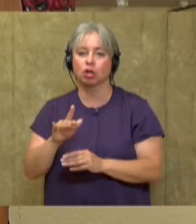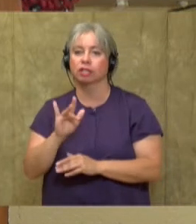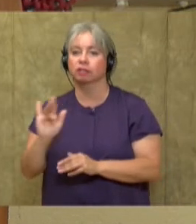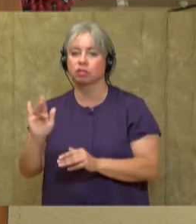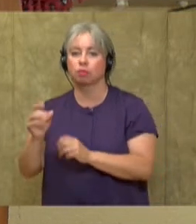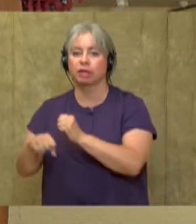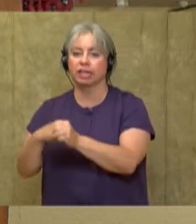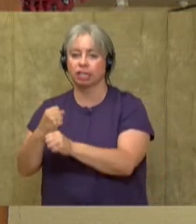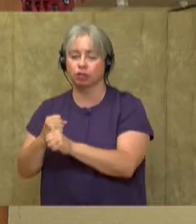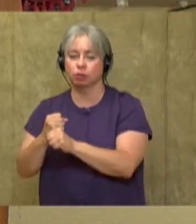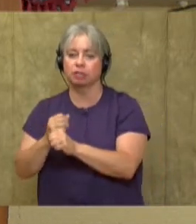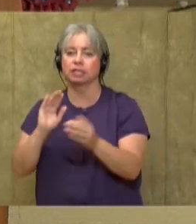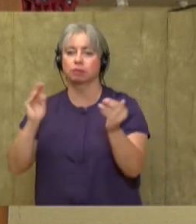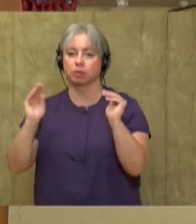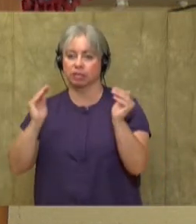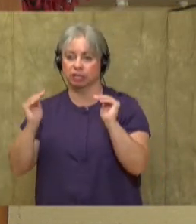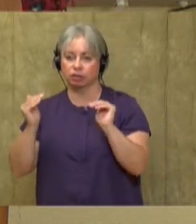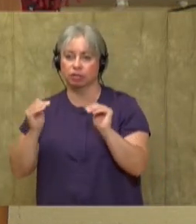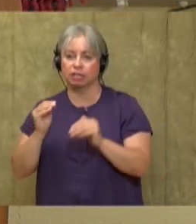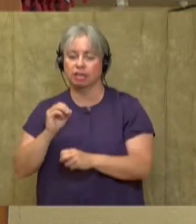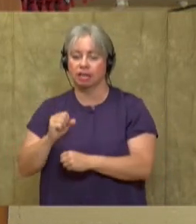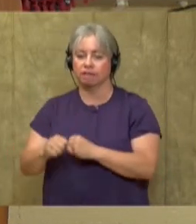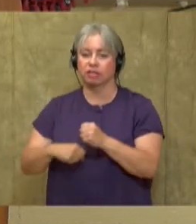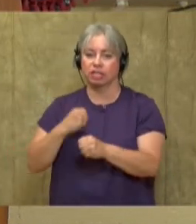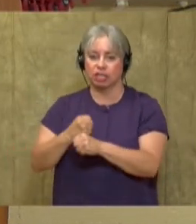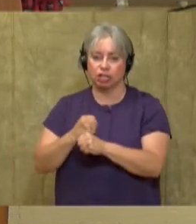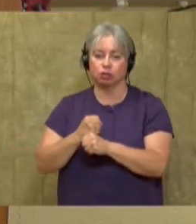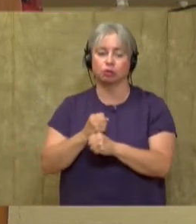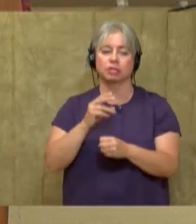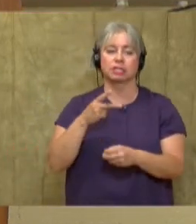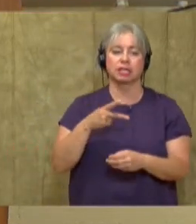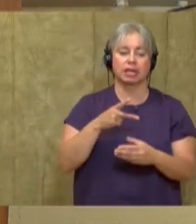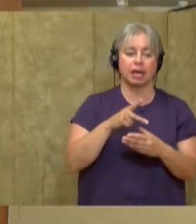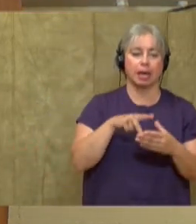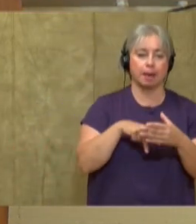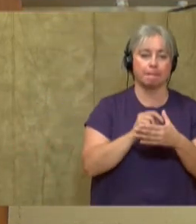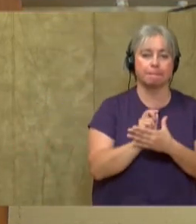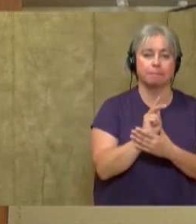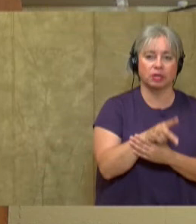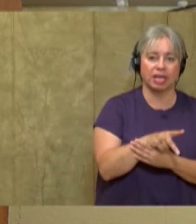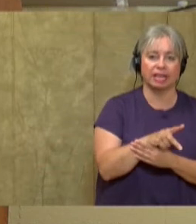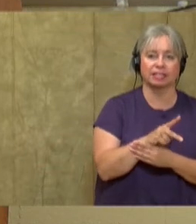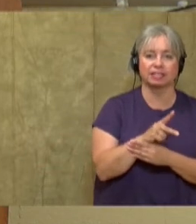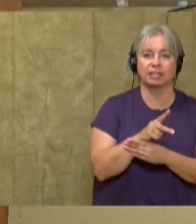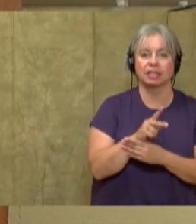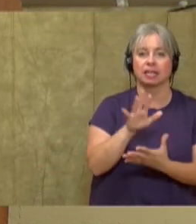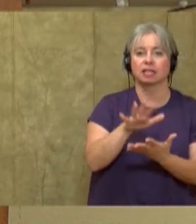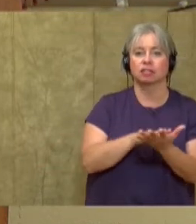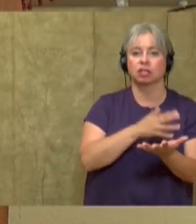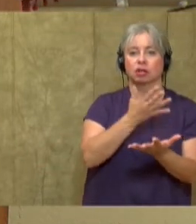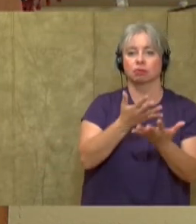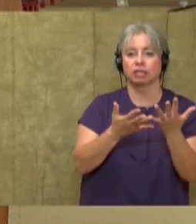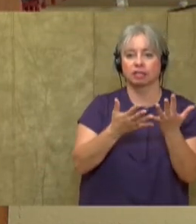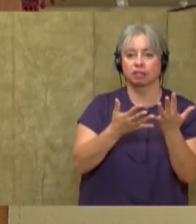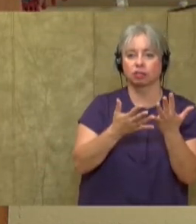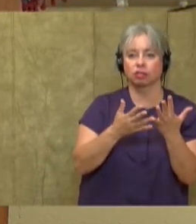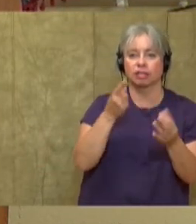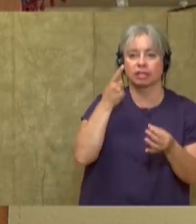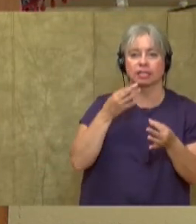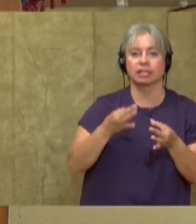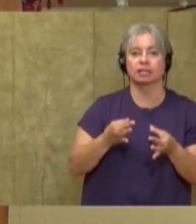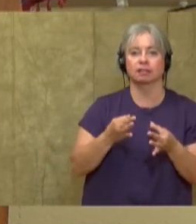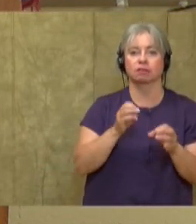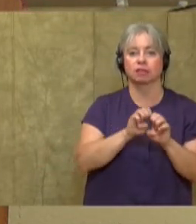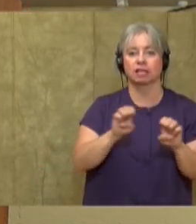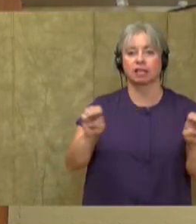we're comparing two things. We have years, we have the types of plants. And so the scatter plot data, she determined the equation of the